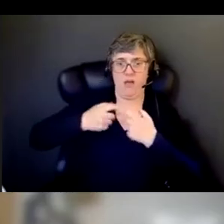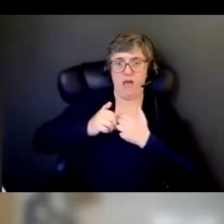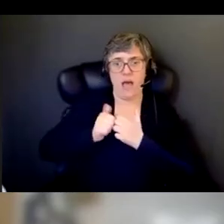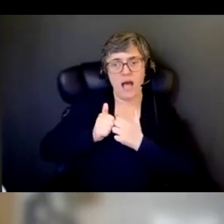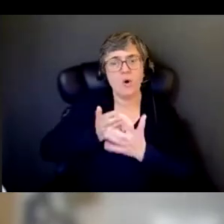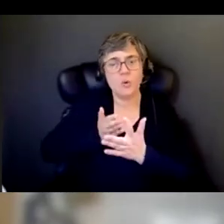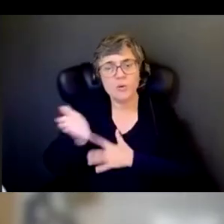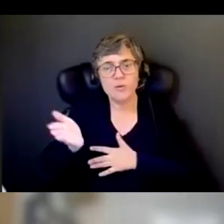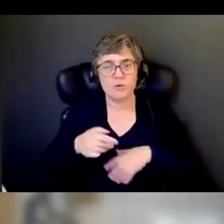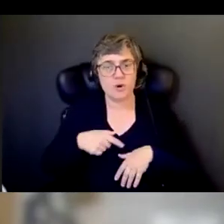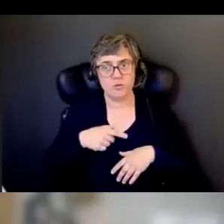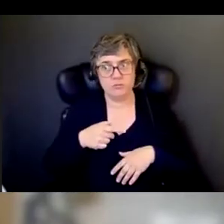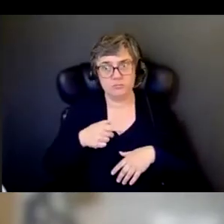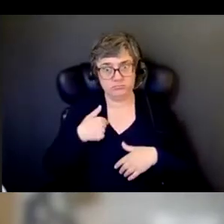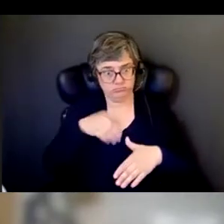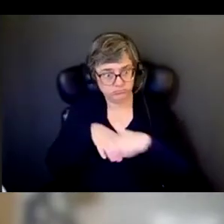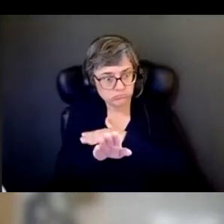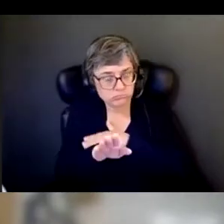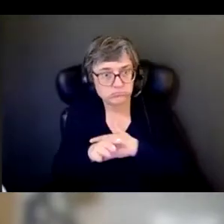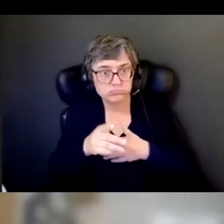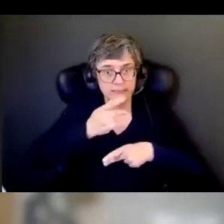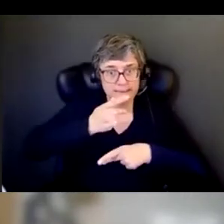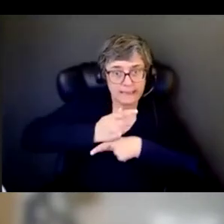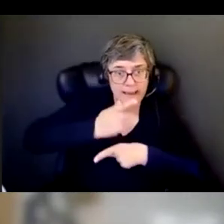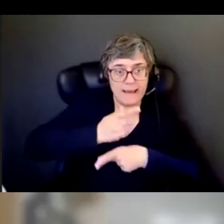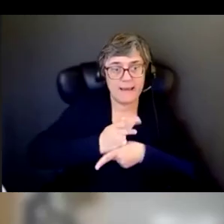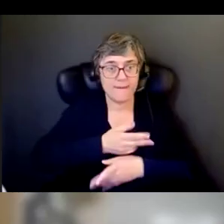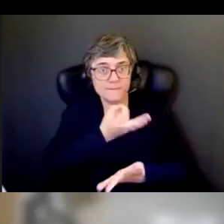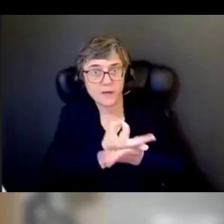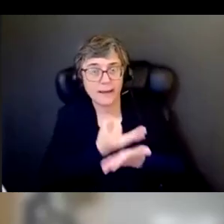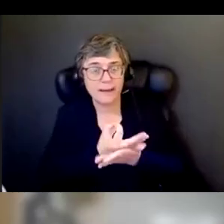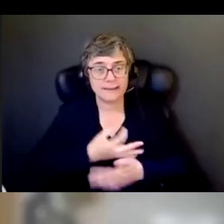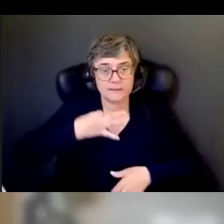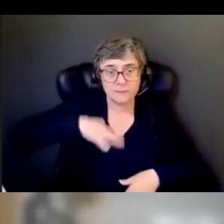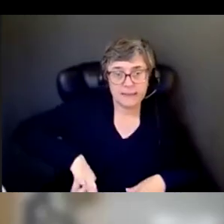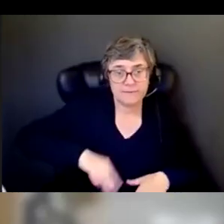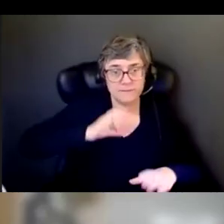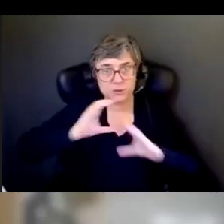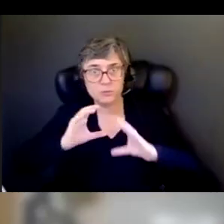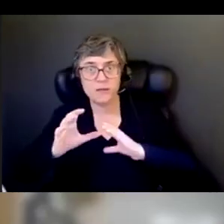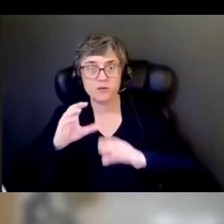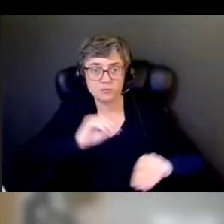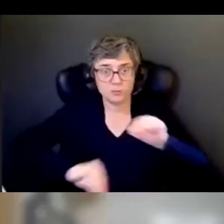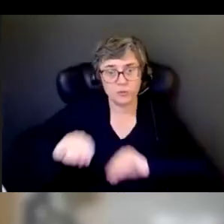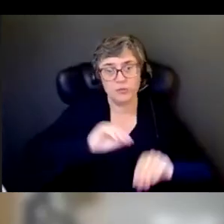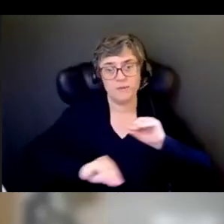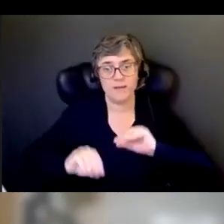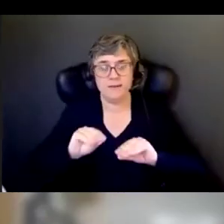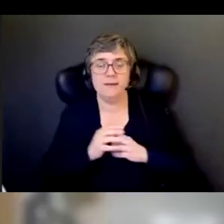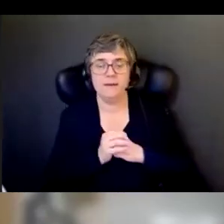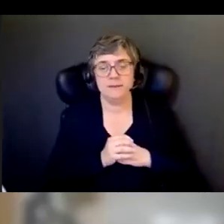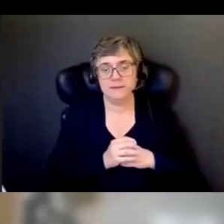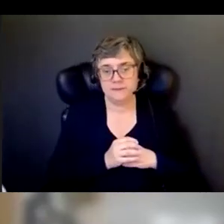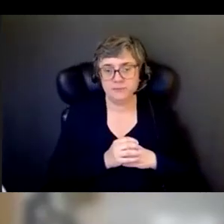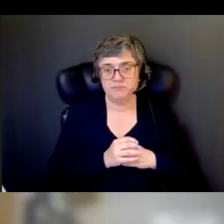but I think these are ones that would be familiar to most people thinking about this question. So the same systems that are